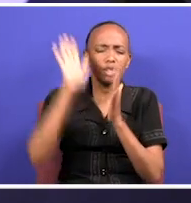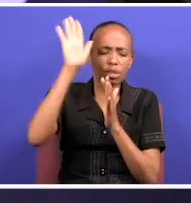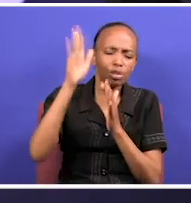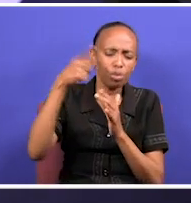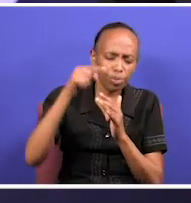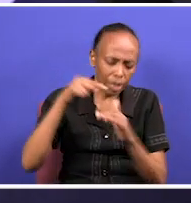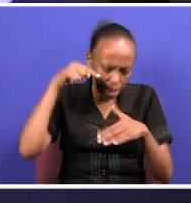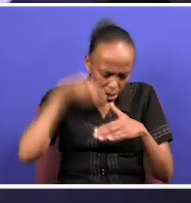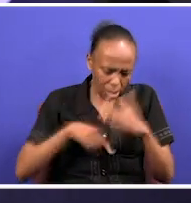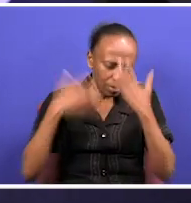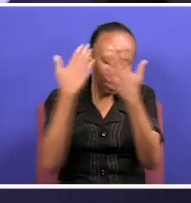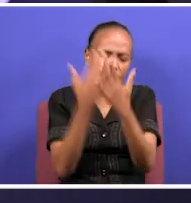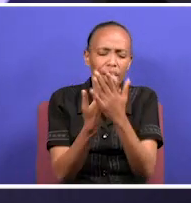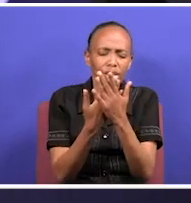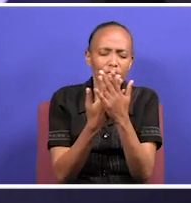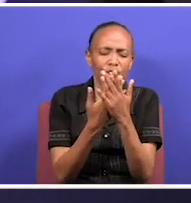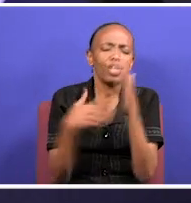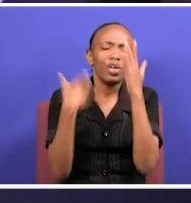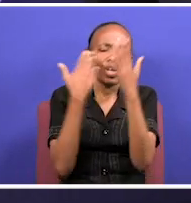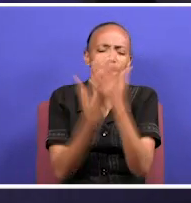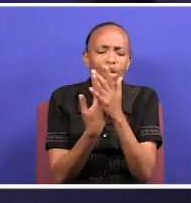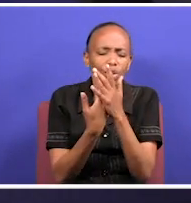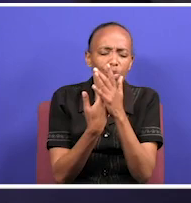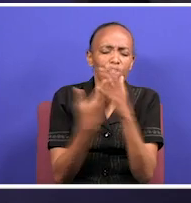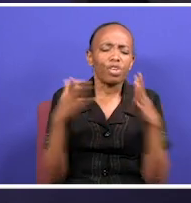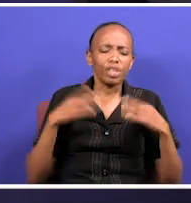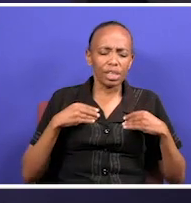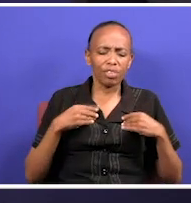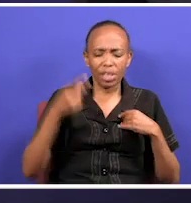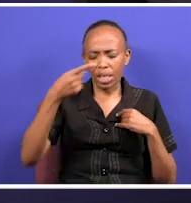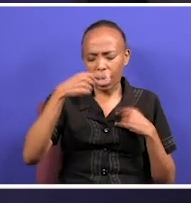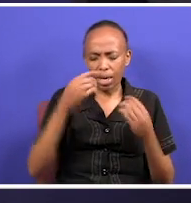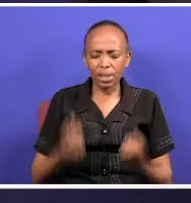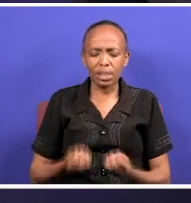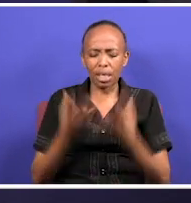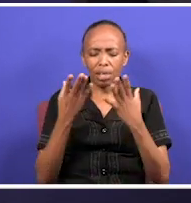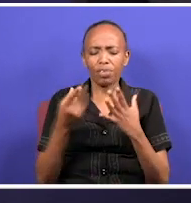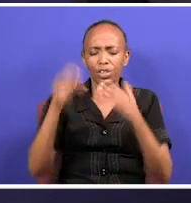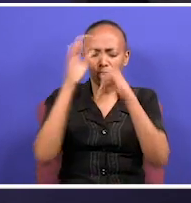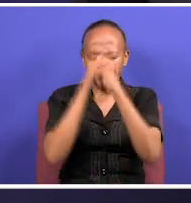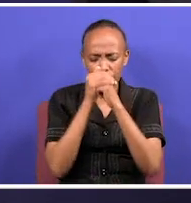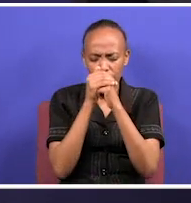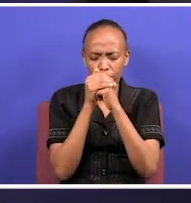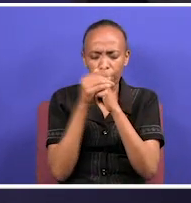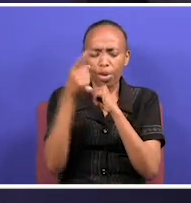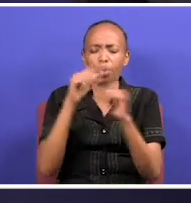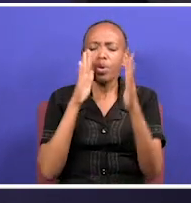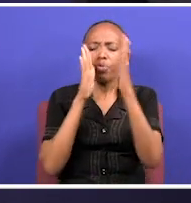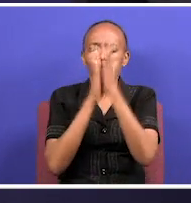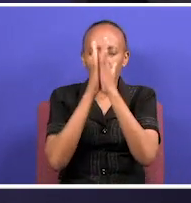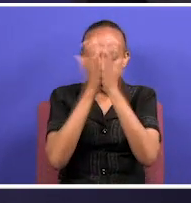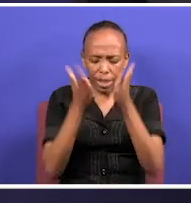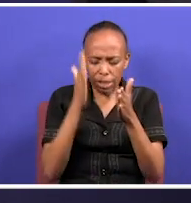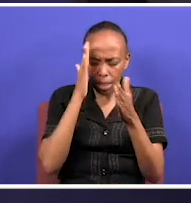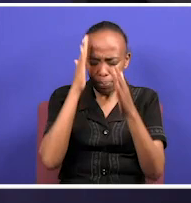We are deeply grateful. Thank you for receiving our sacrifice of worship. We pray this, believing